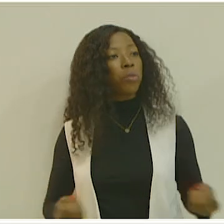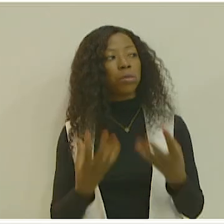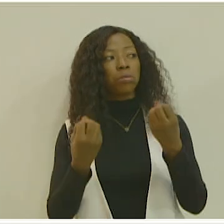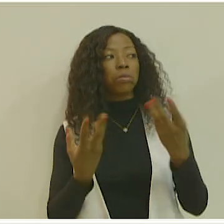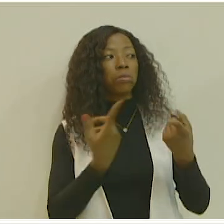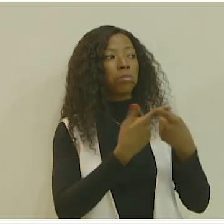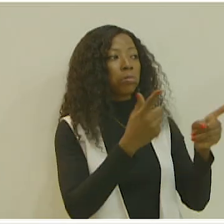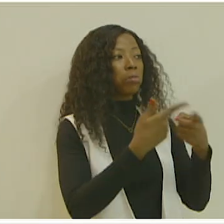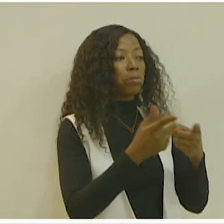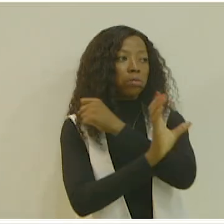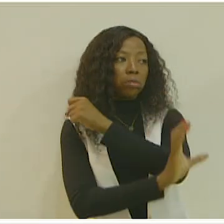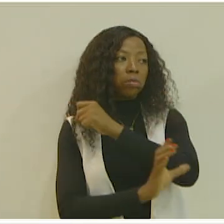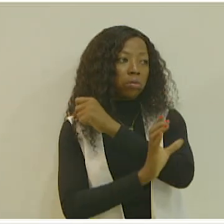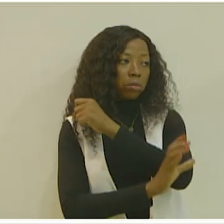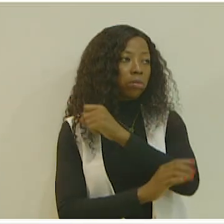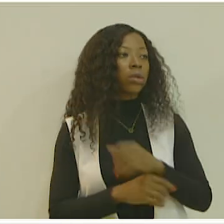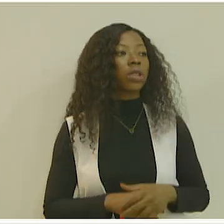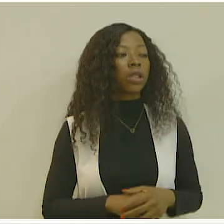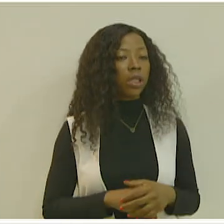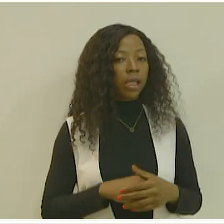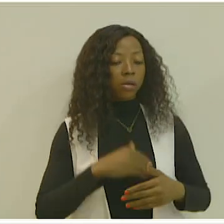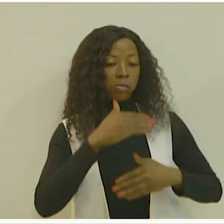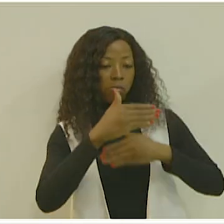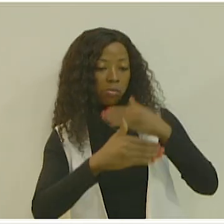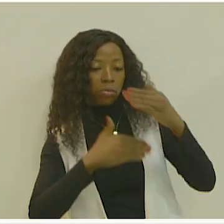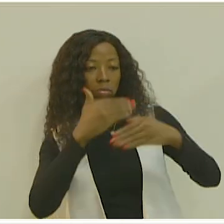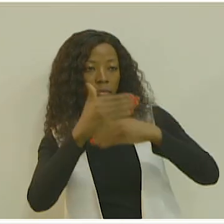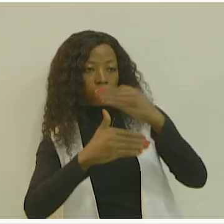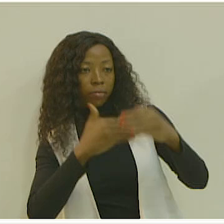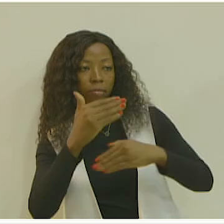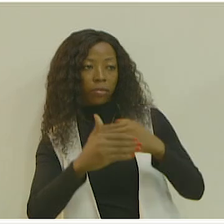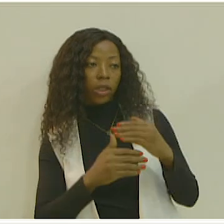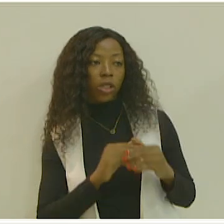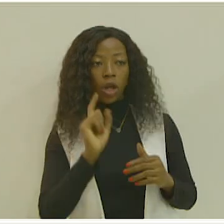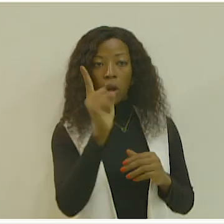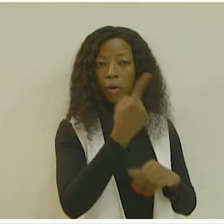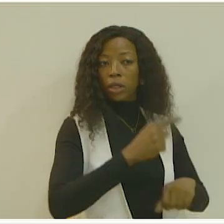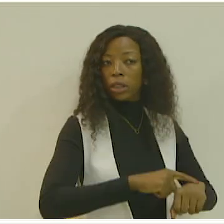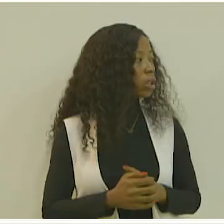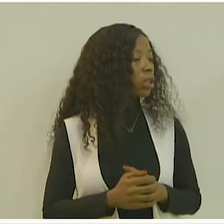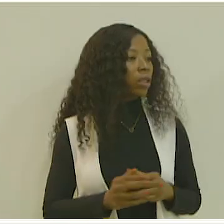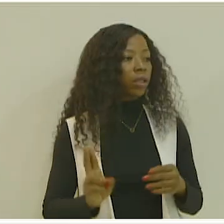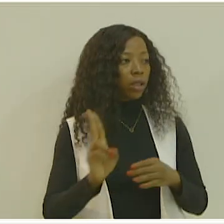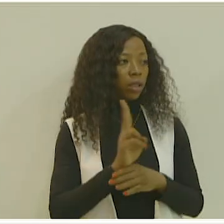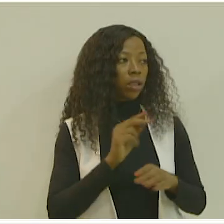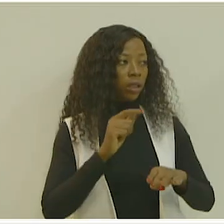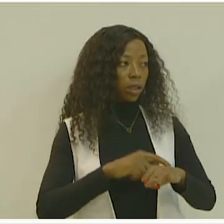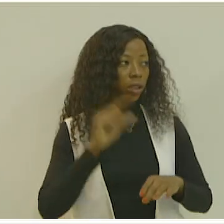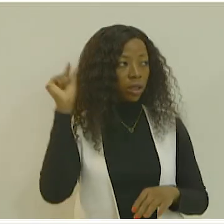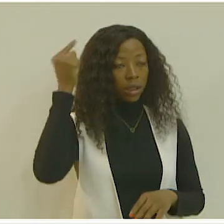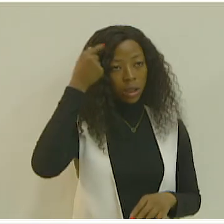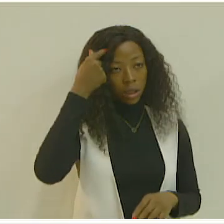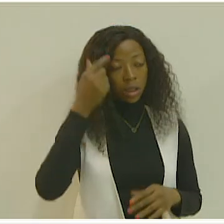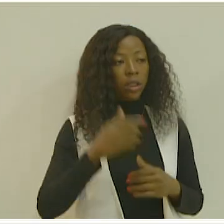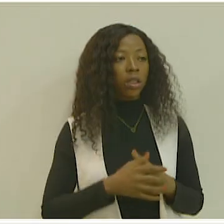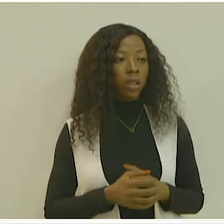reform is an ongoing process. You cannot get it at a go all of the time, one of the time. His Excellency, the President,